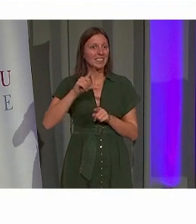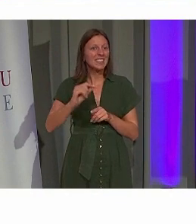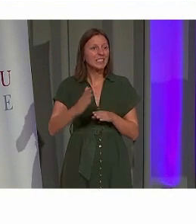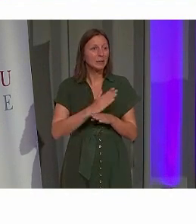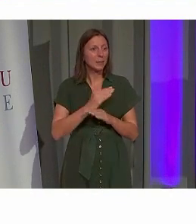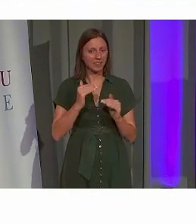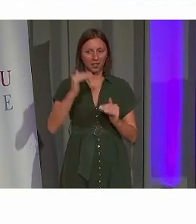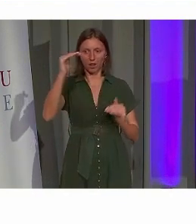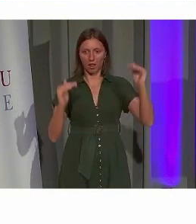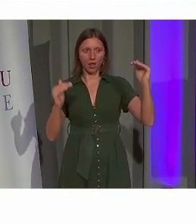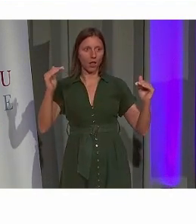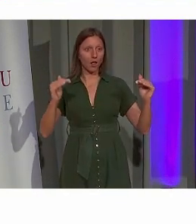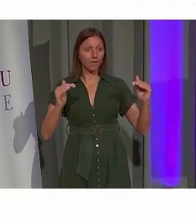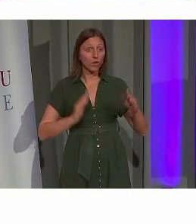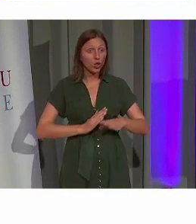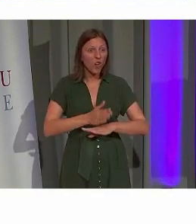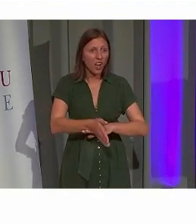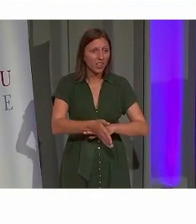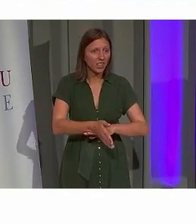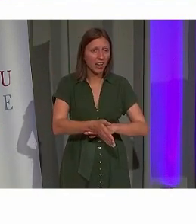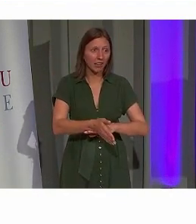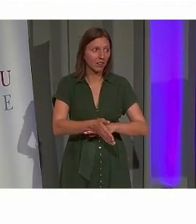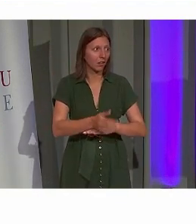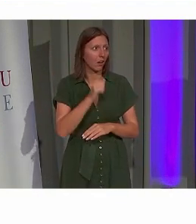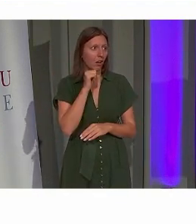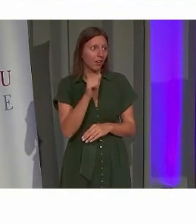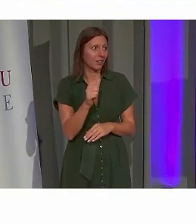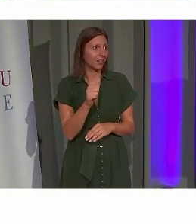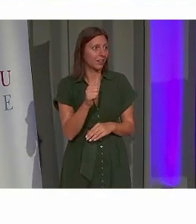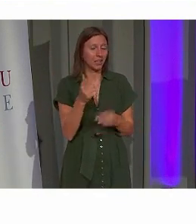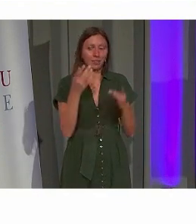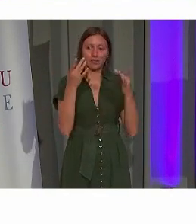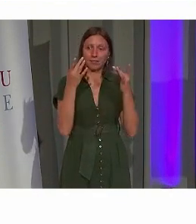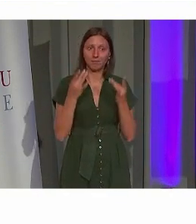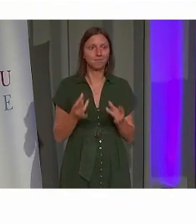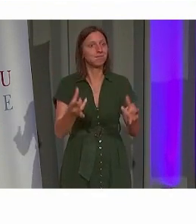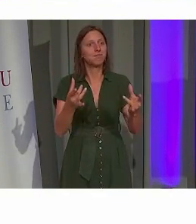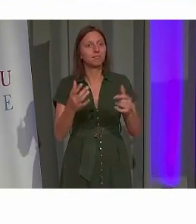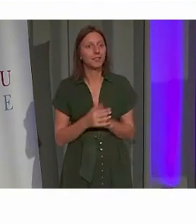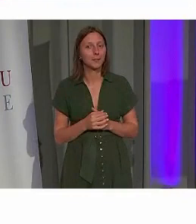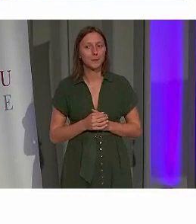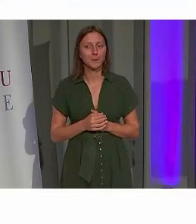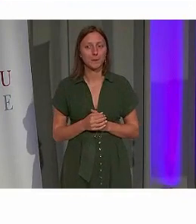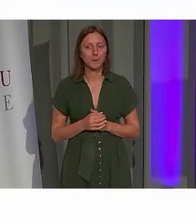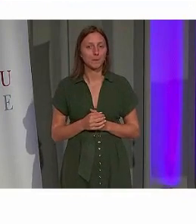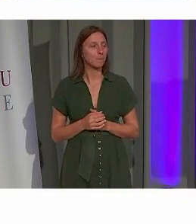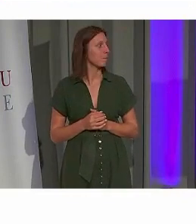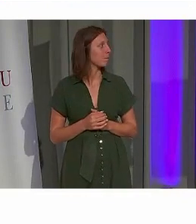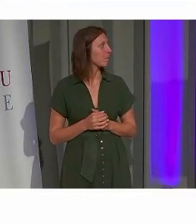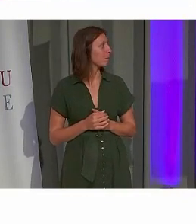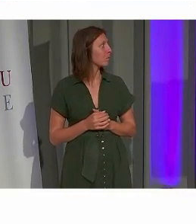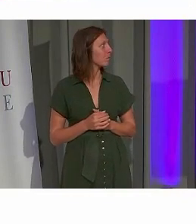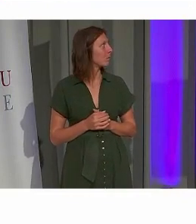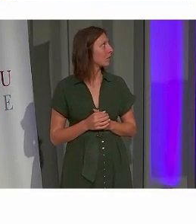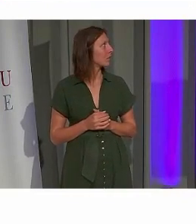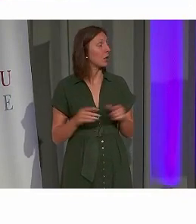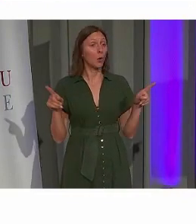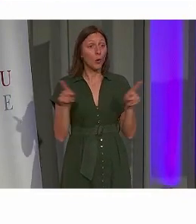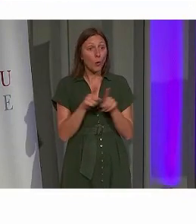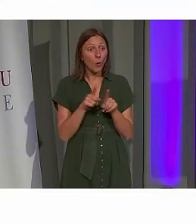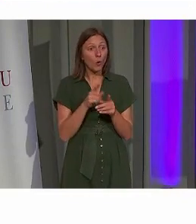A difference of 10 meters, well, when we talk about accessibility, this is not ideal.